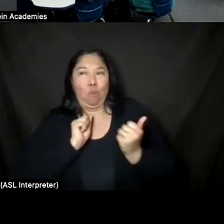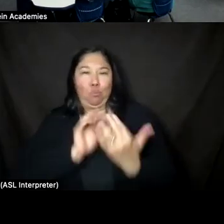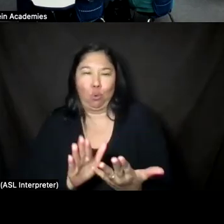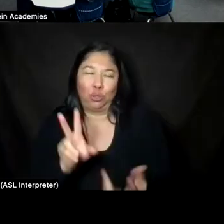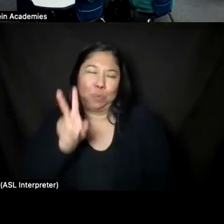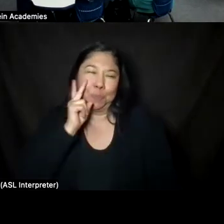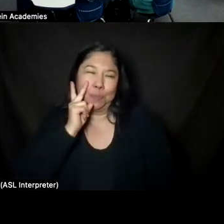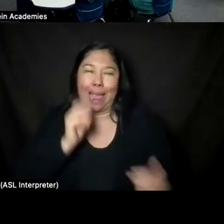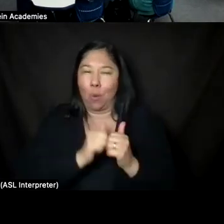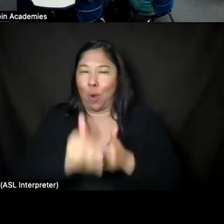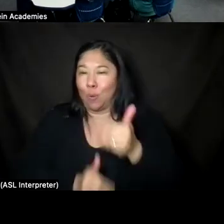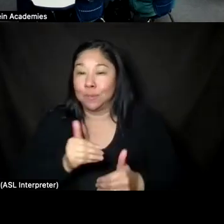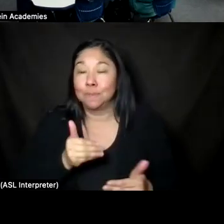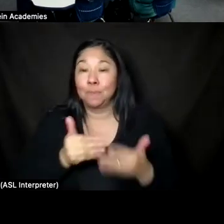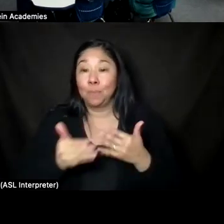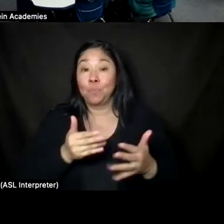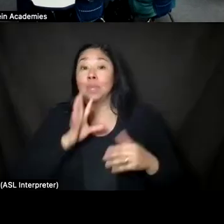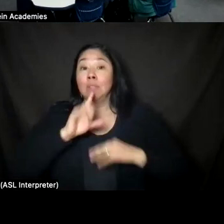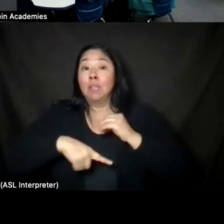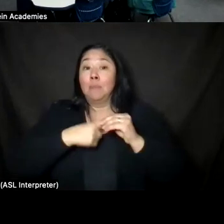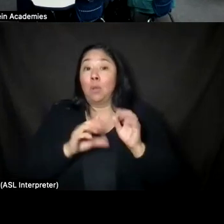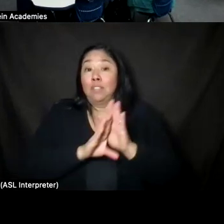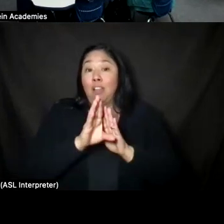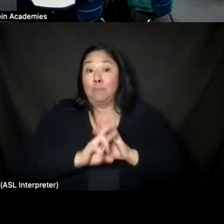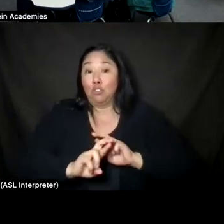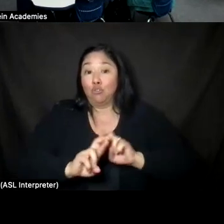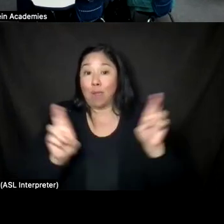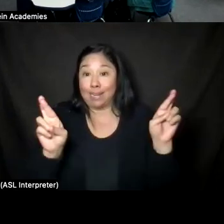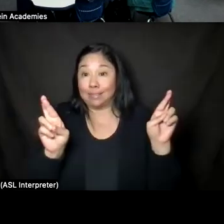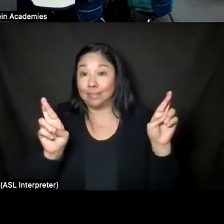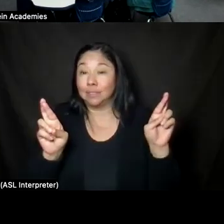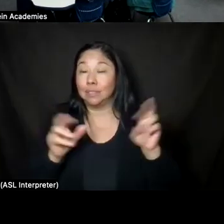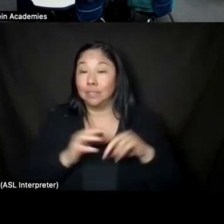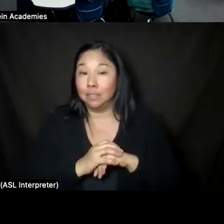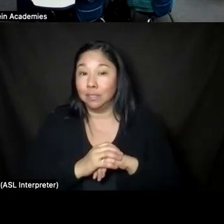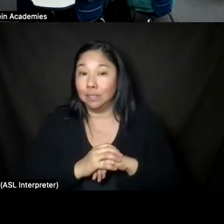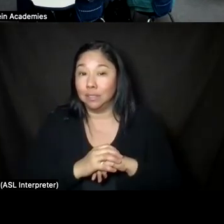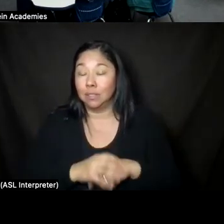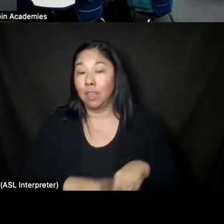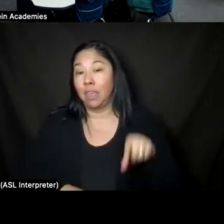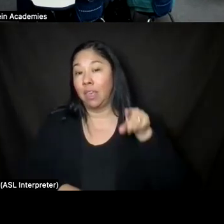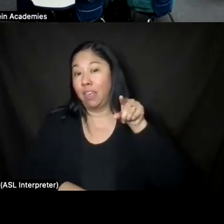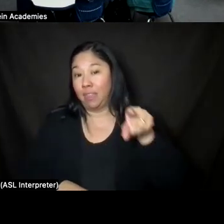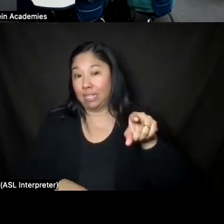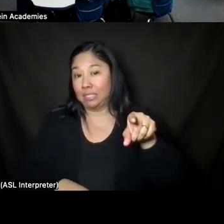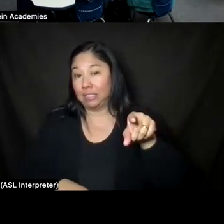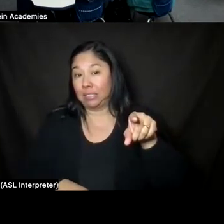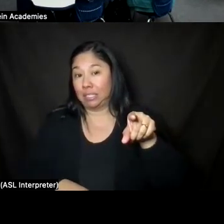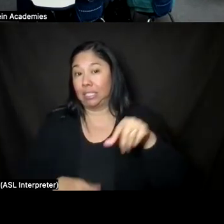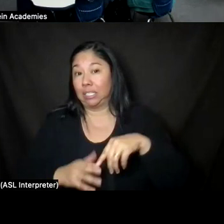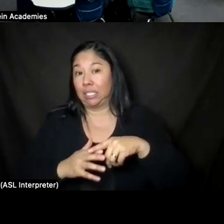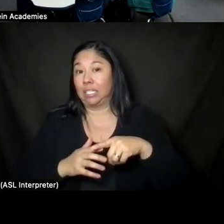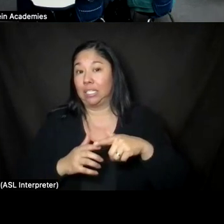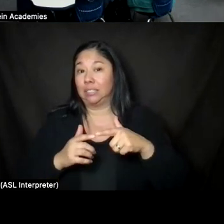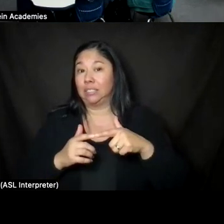All right, so let's talk about developmental readiness. So this is a big